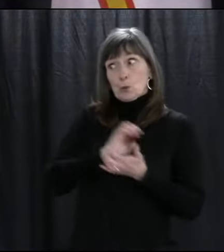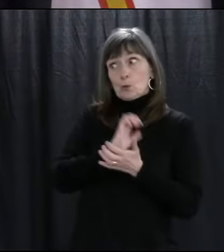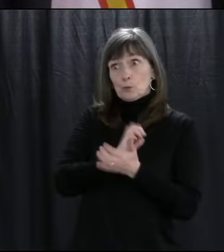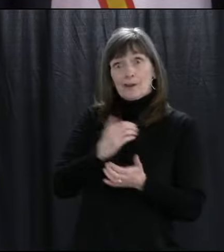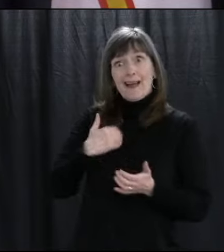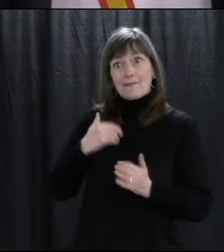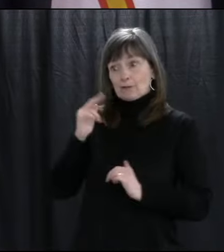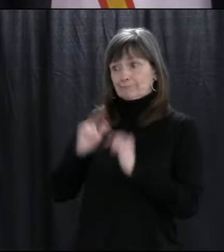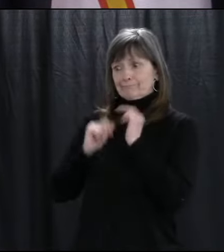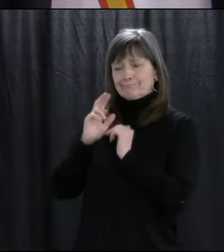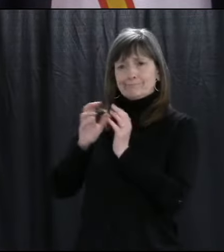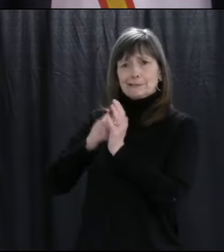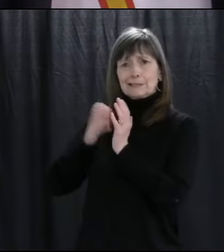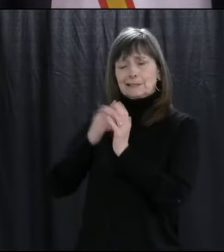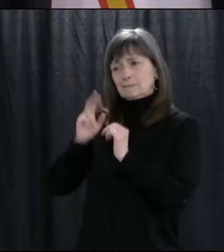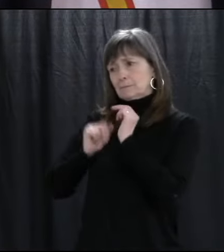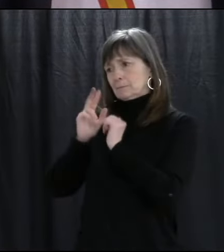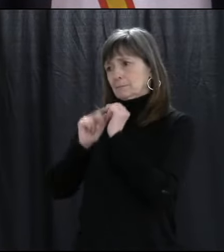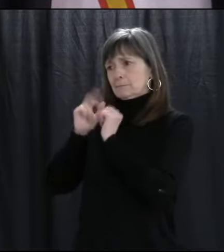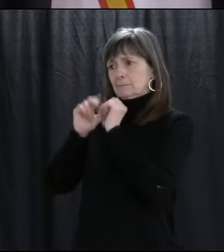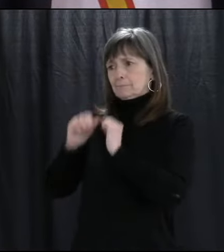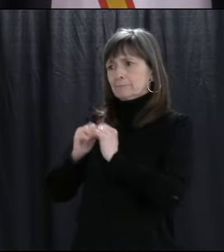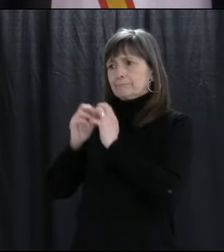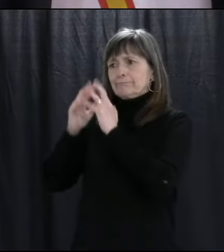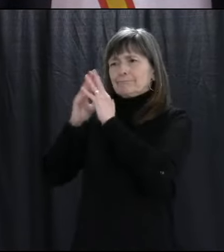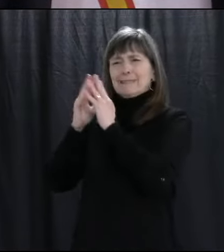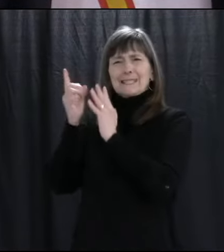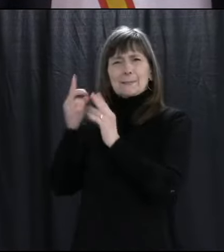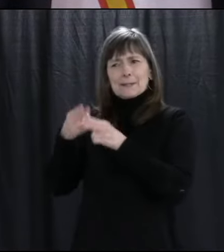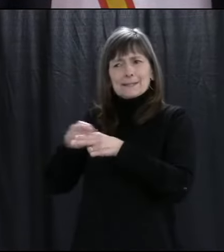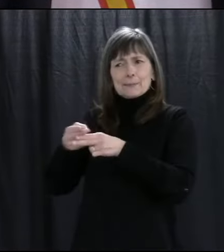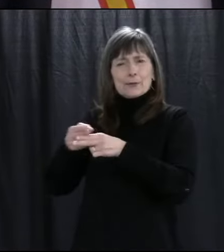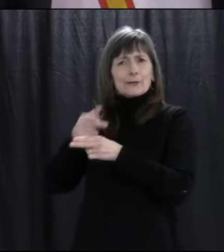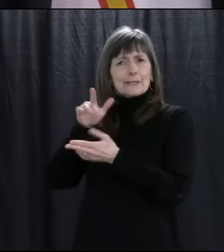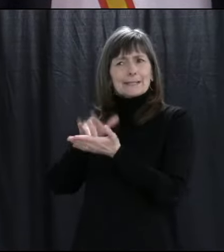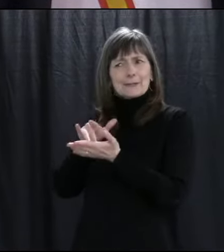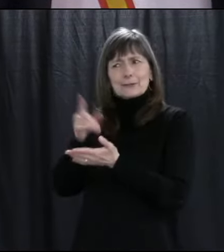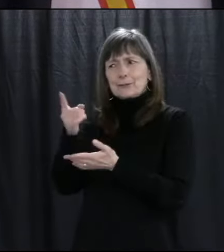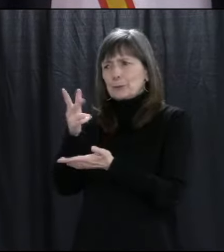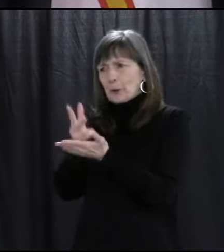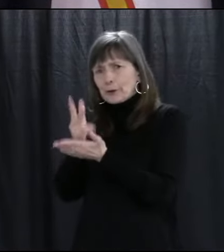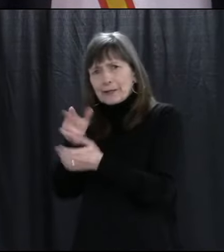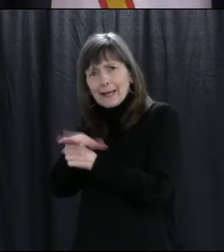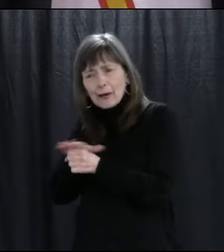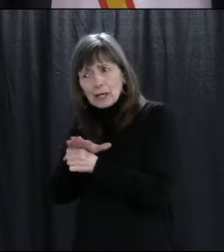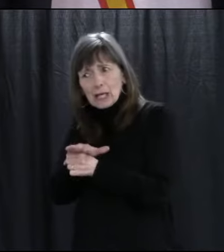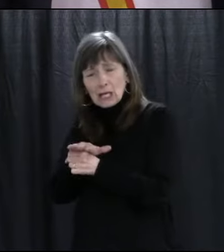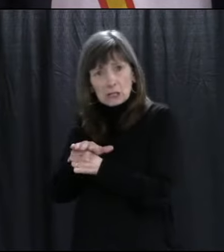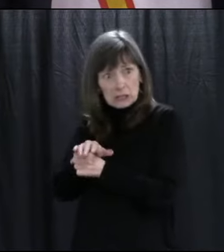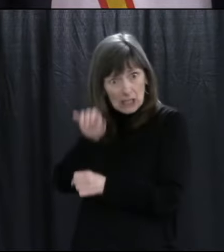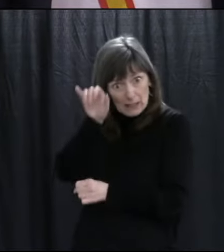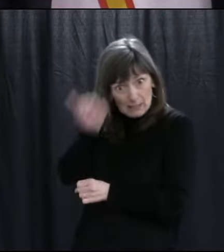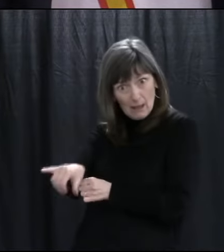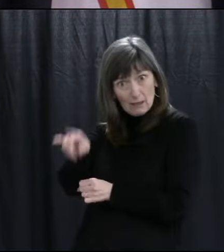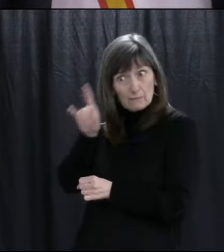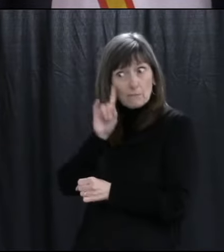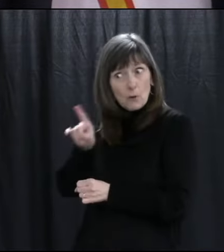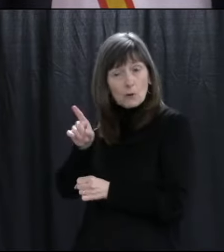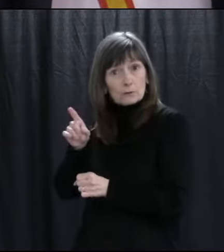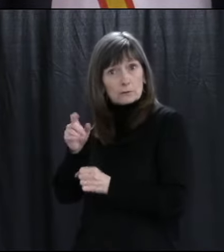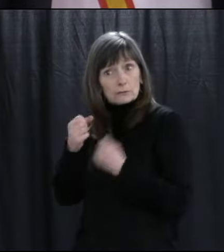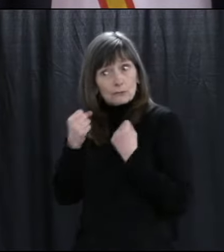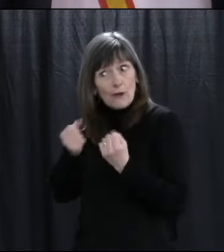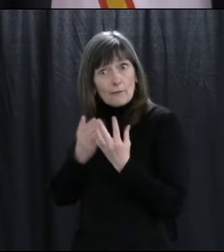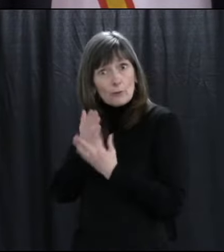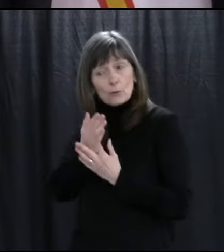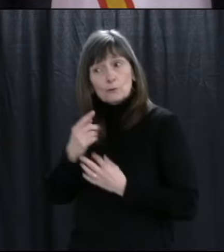Brook of some kind of a mobile center and Civic Center parking lot. Wondering if that one will be used for swabbing, and we're also